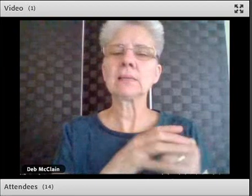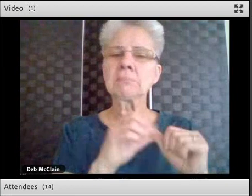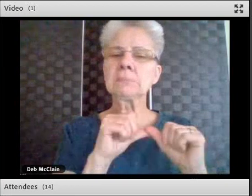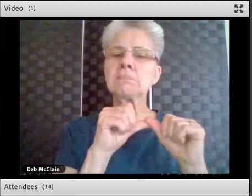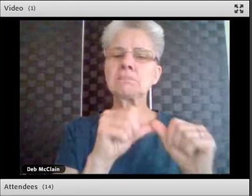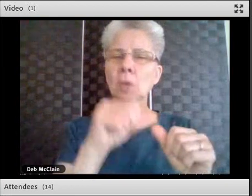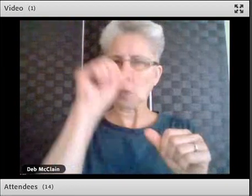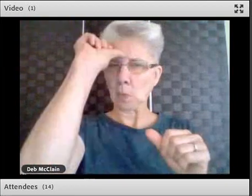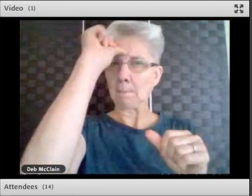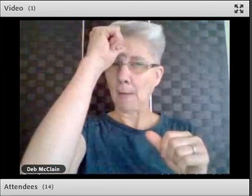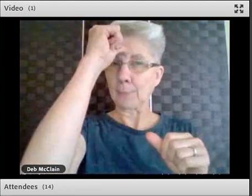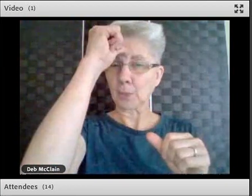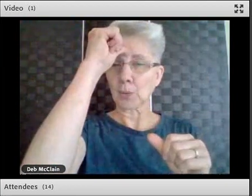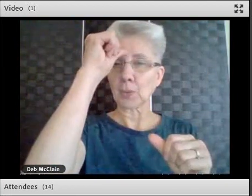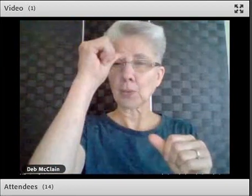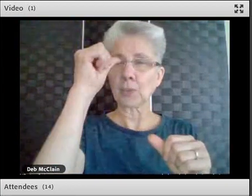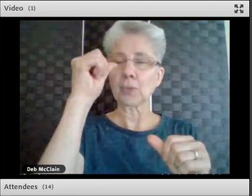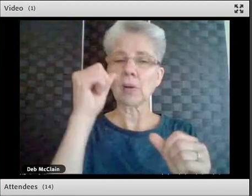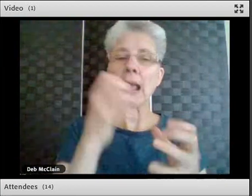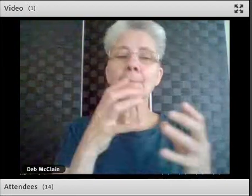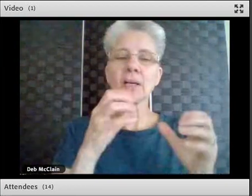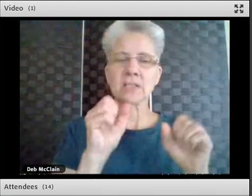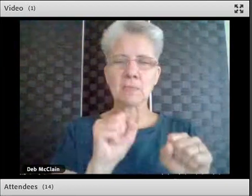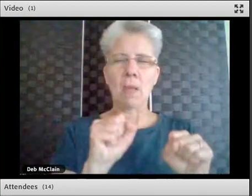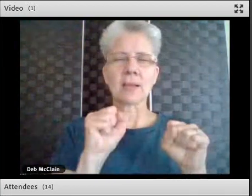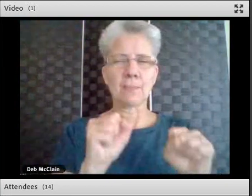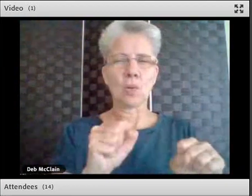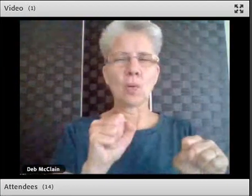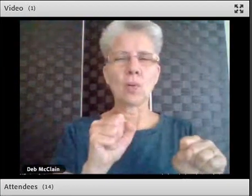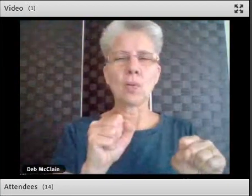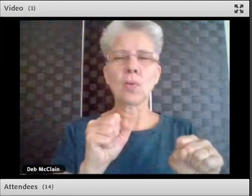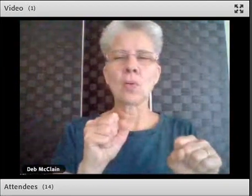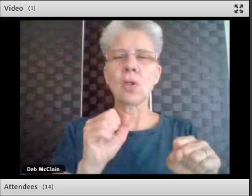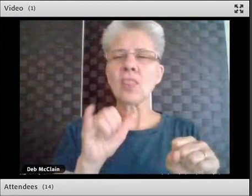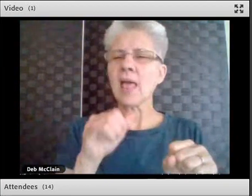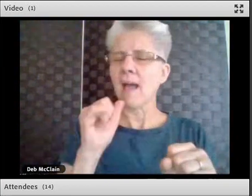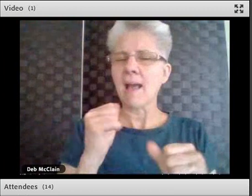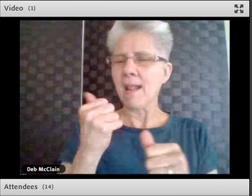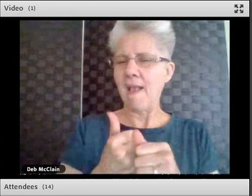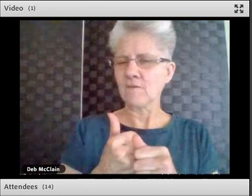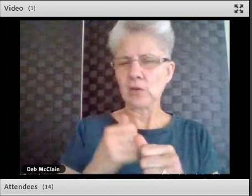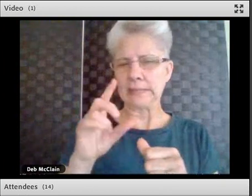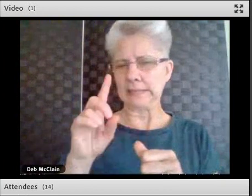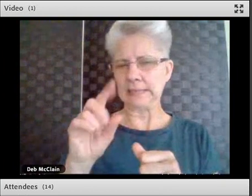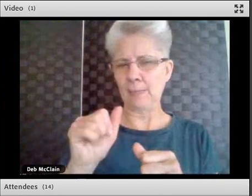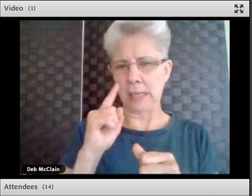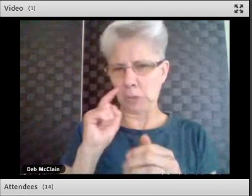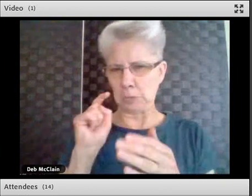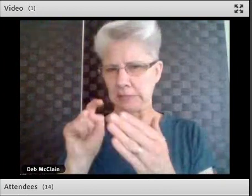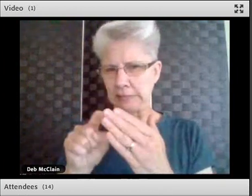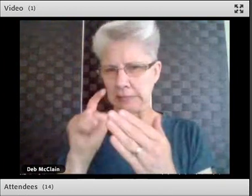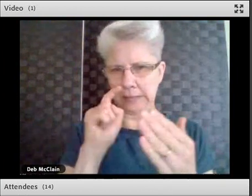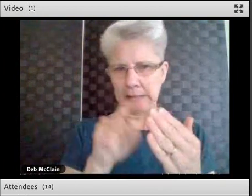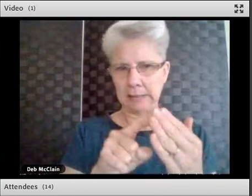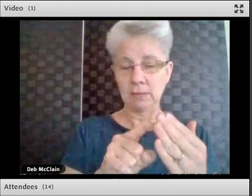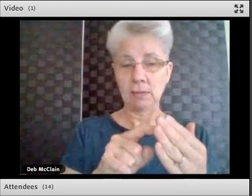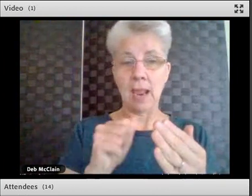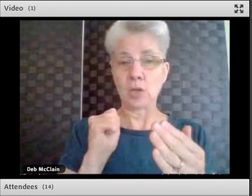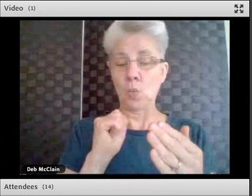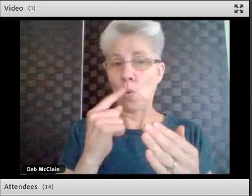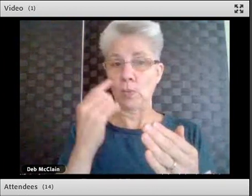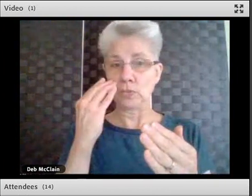forward and remember as much as possible that not every disability is a visible one, and you won't always know.